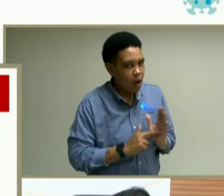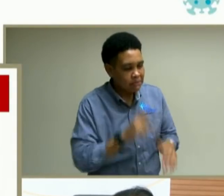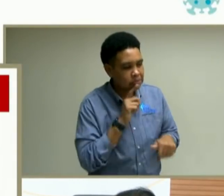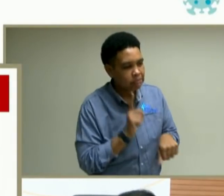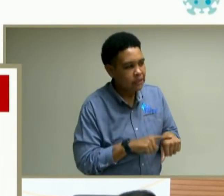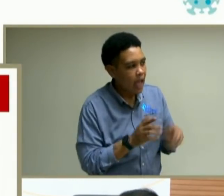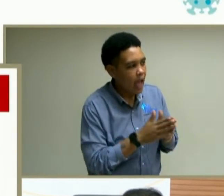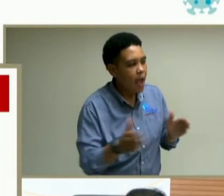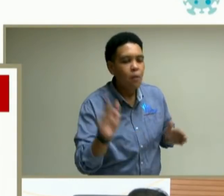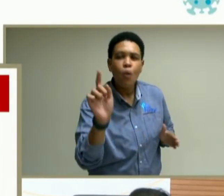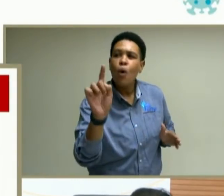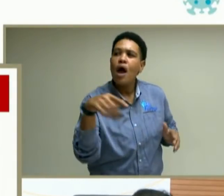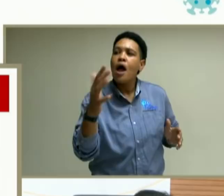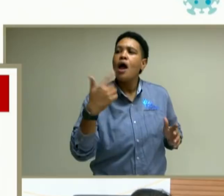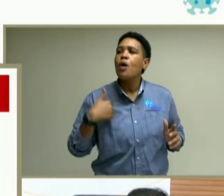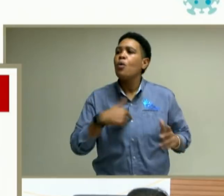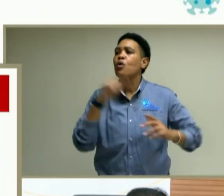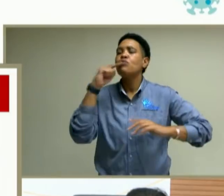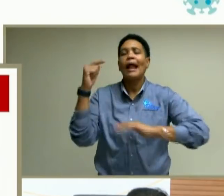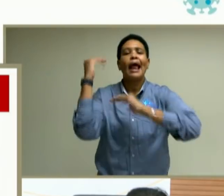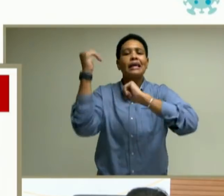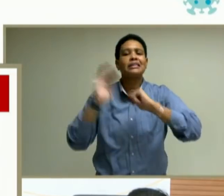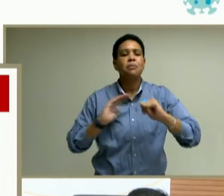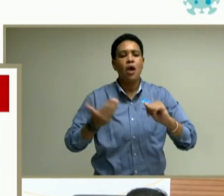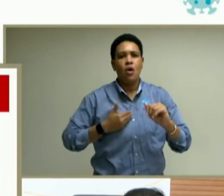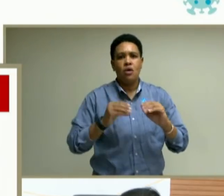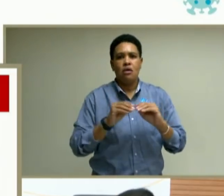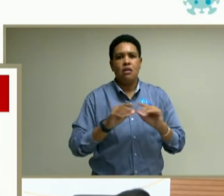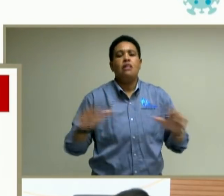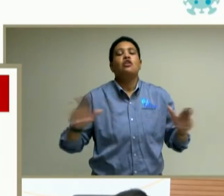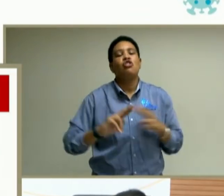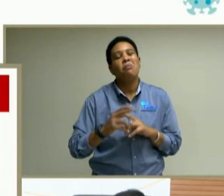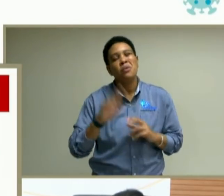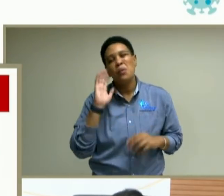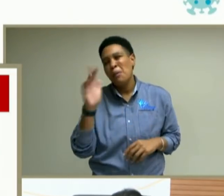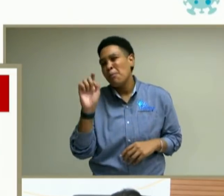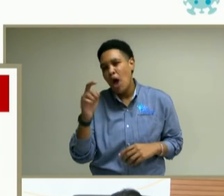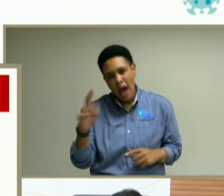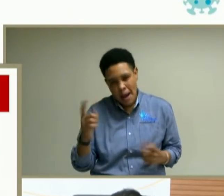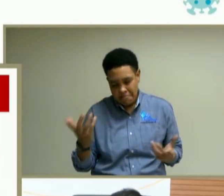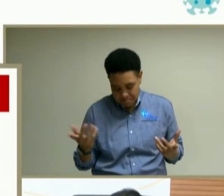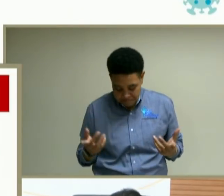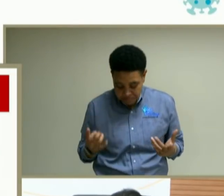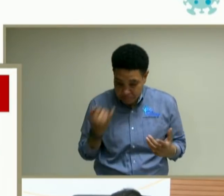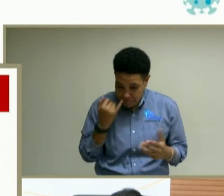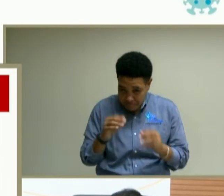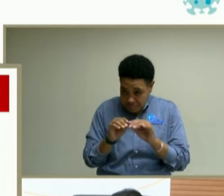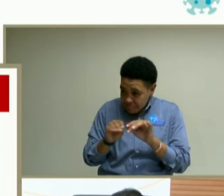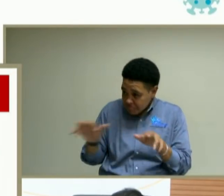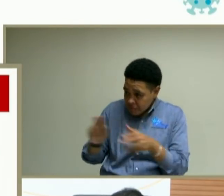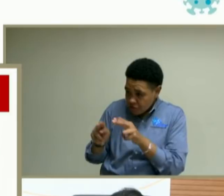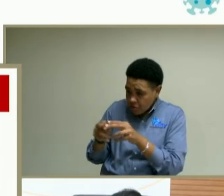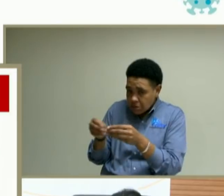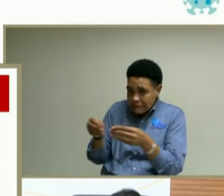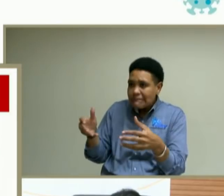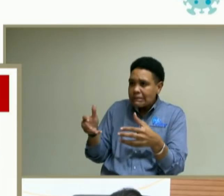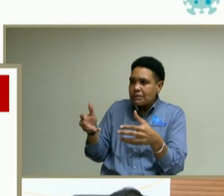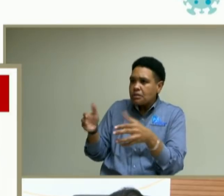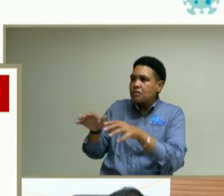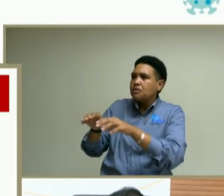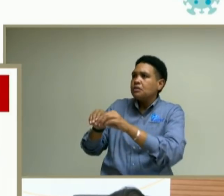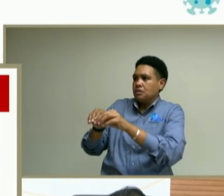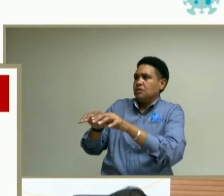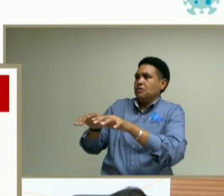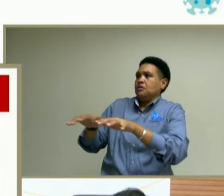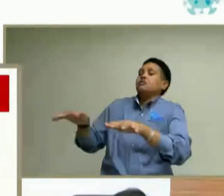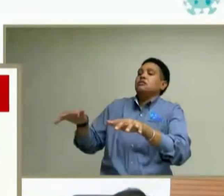period where we expect that our reproductive rate will go up. Now, if our reproductive rates go up at the